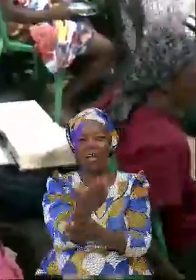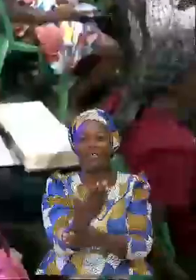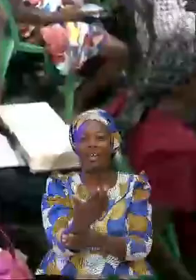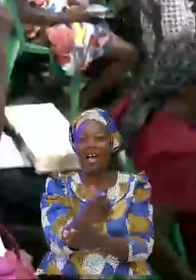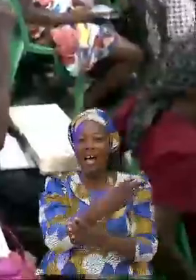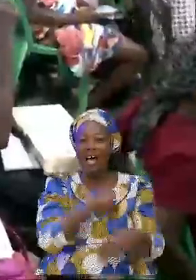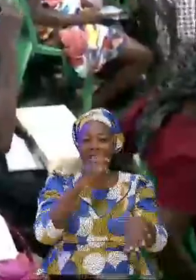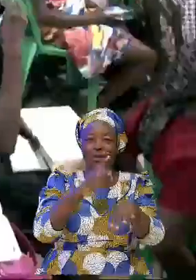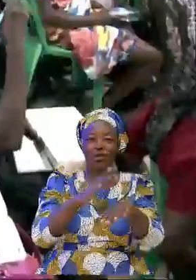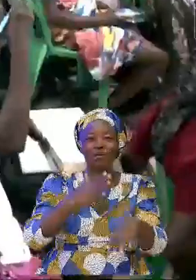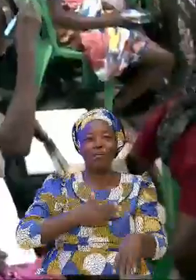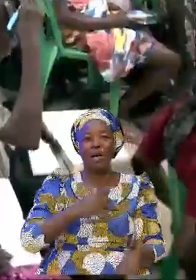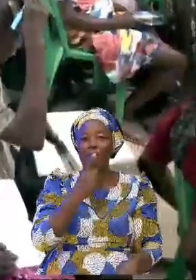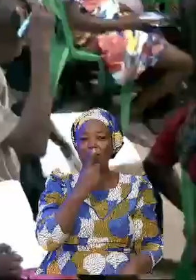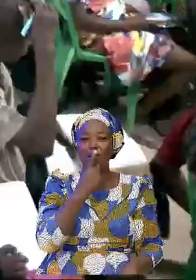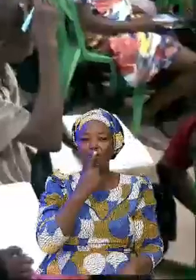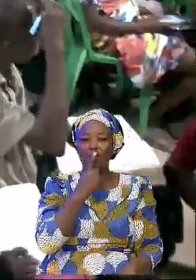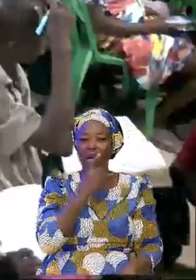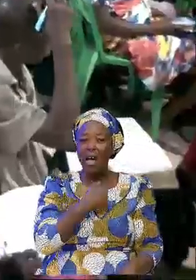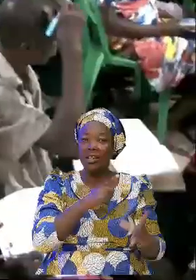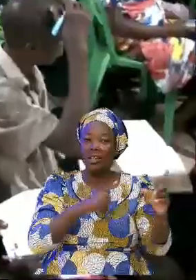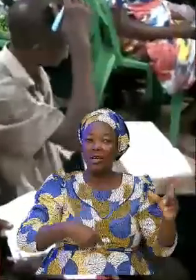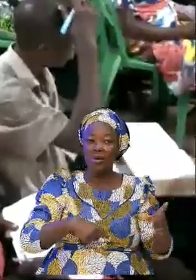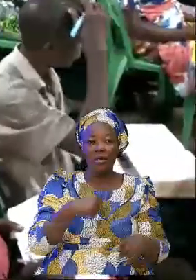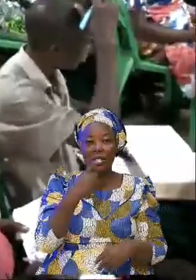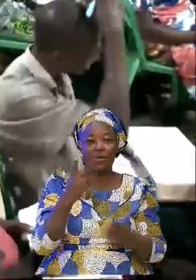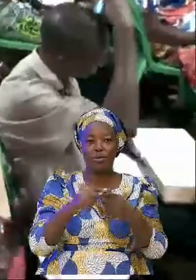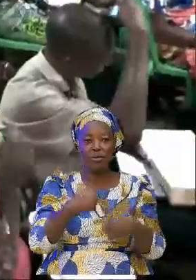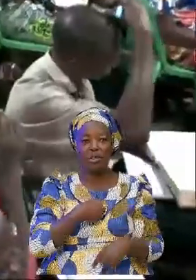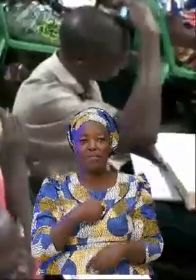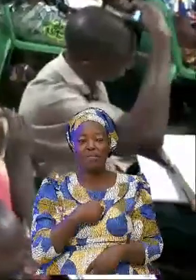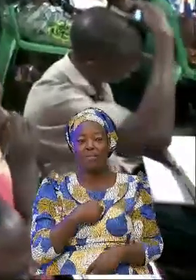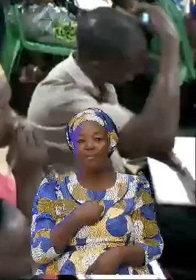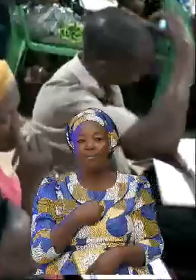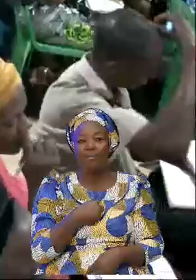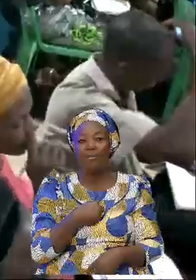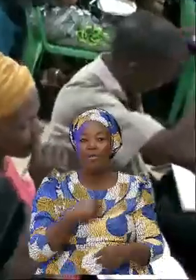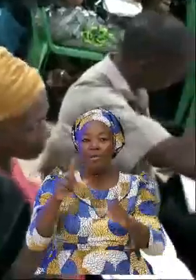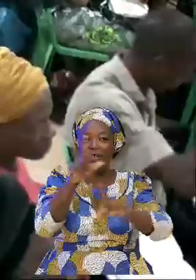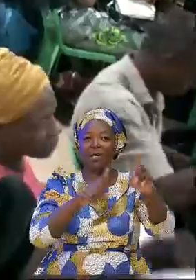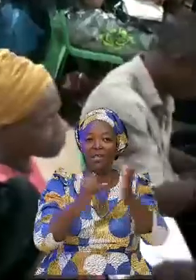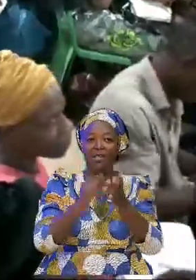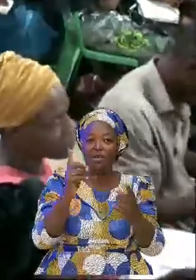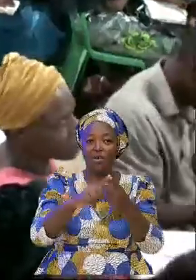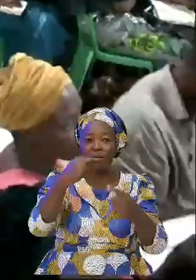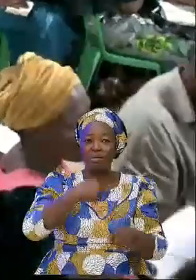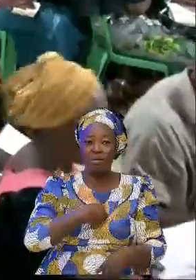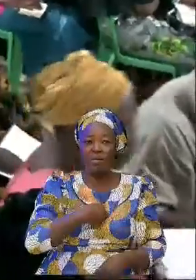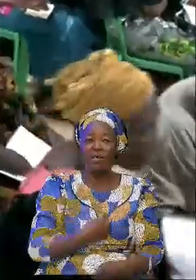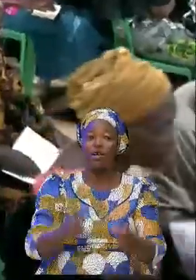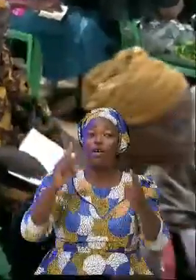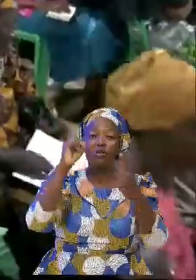Then the Lord put forth his hand and touched my mouth. And the Lord said unto